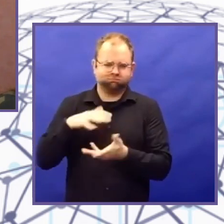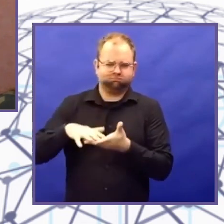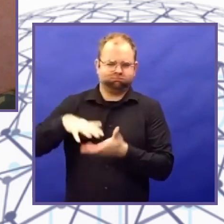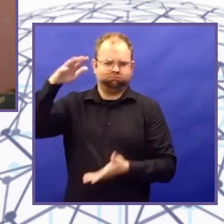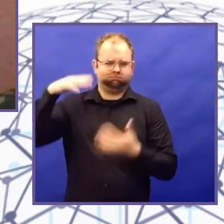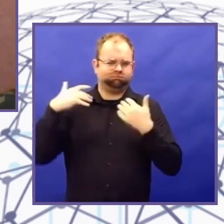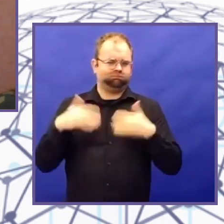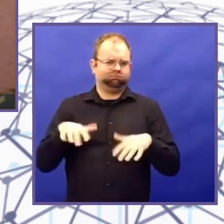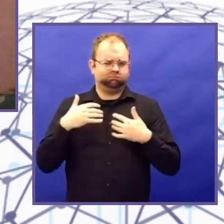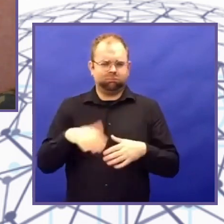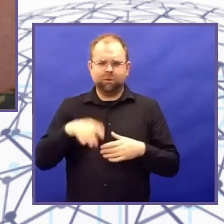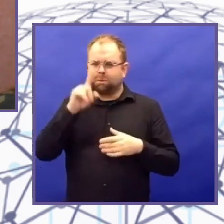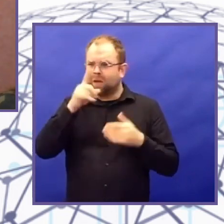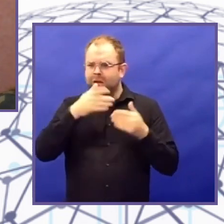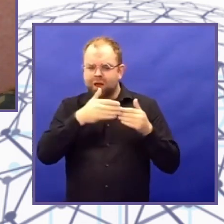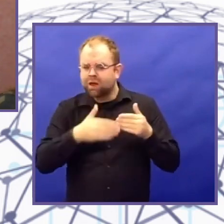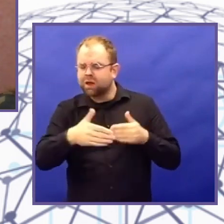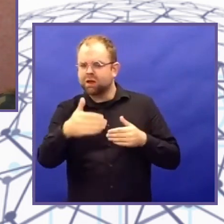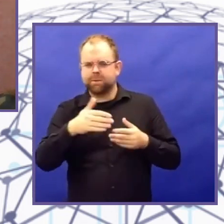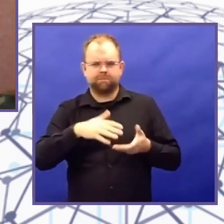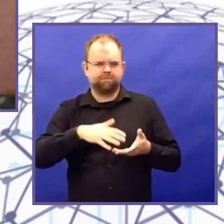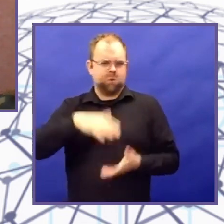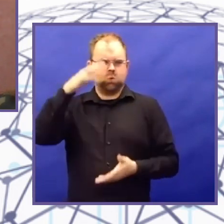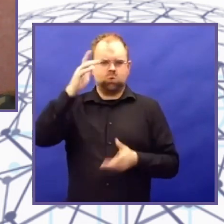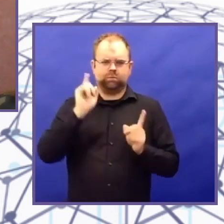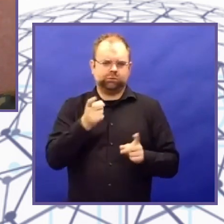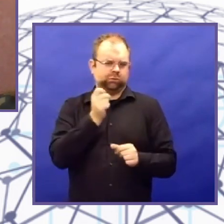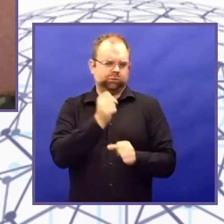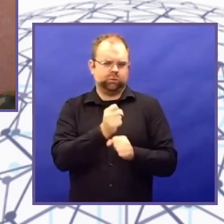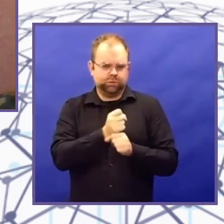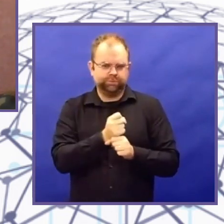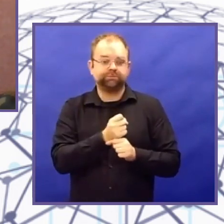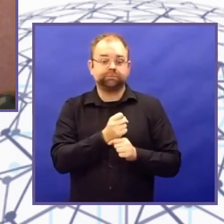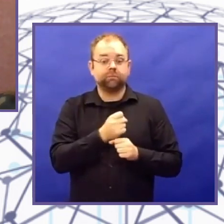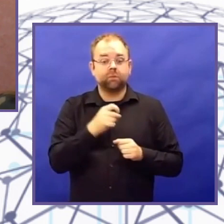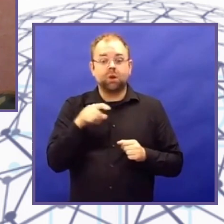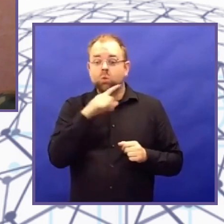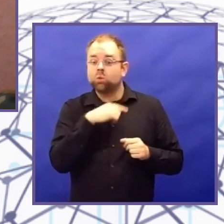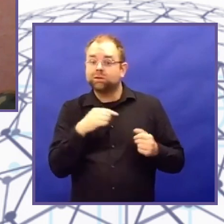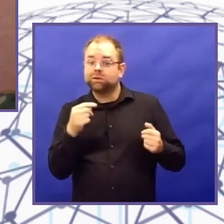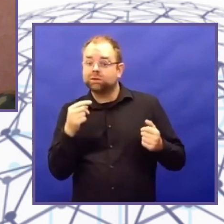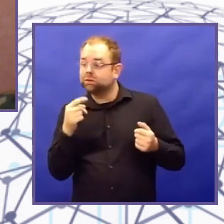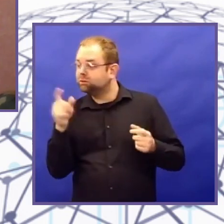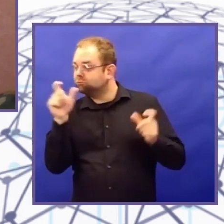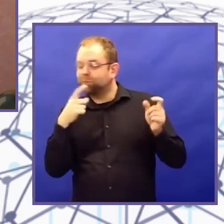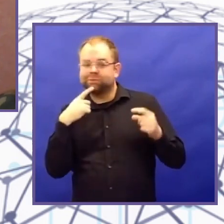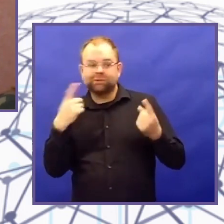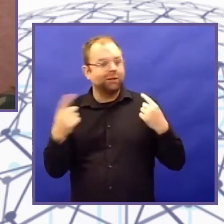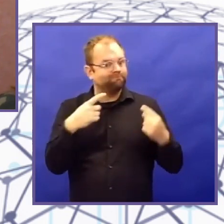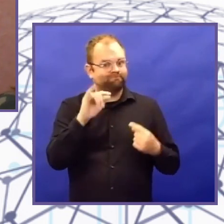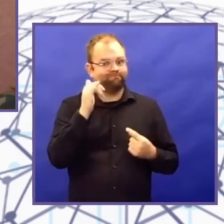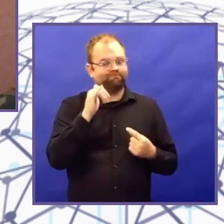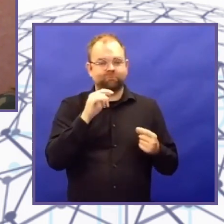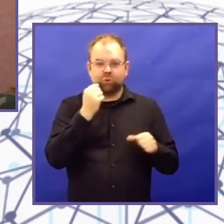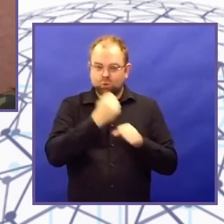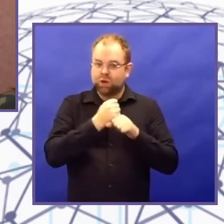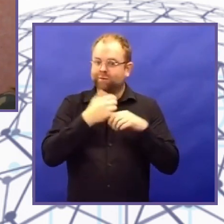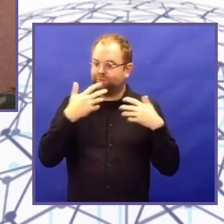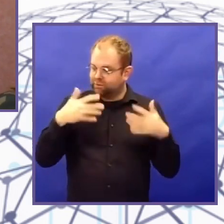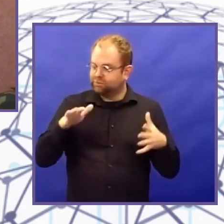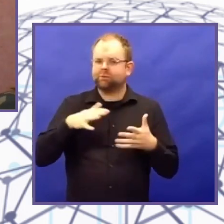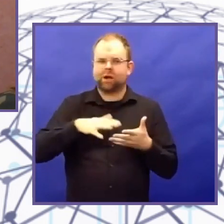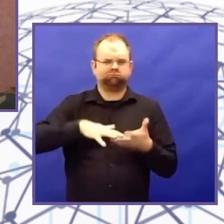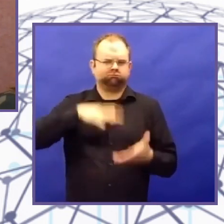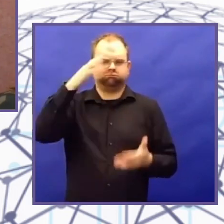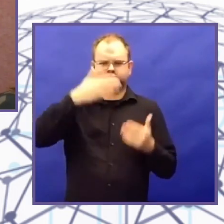going to talk about joy tomorrow. So I'm going to share some personal information with you and stories, but I'm also going to share